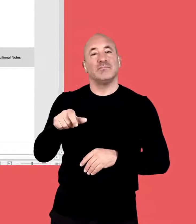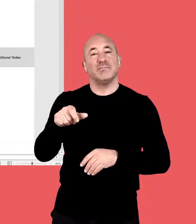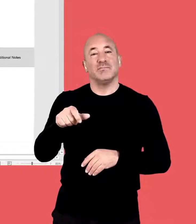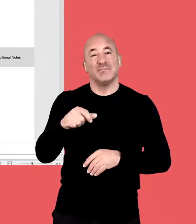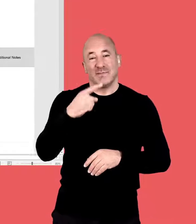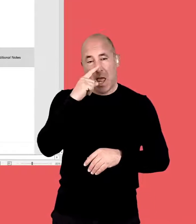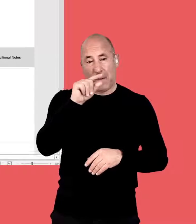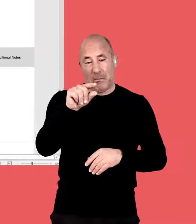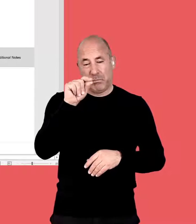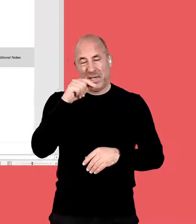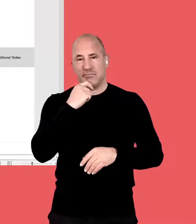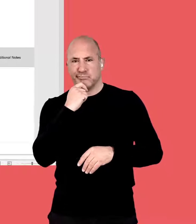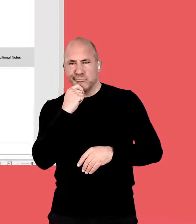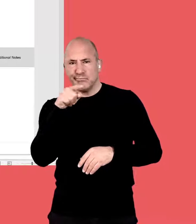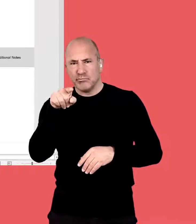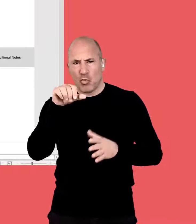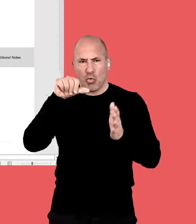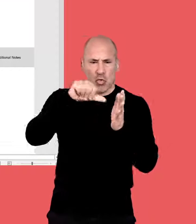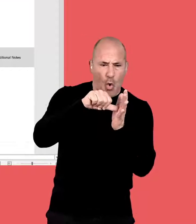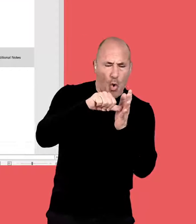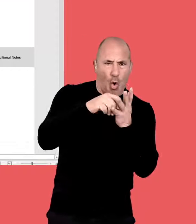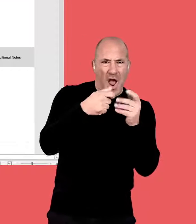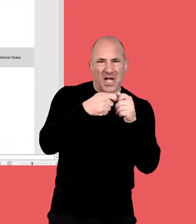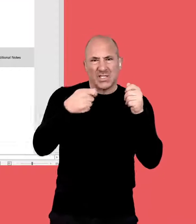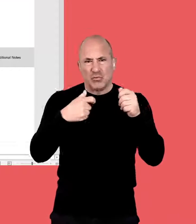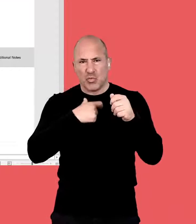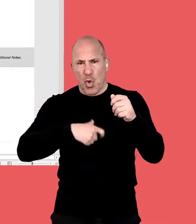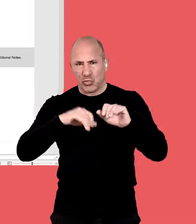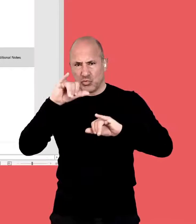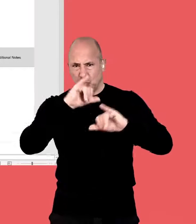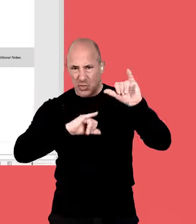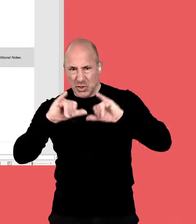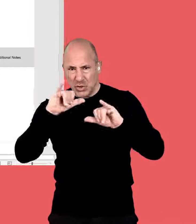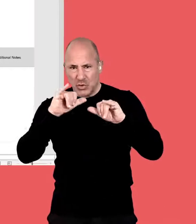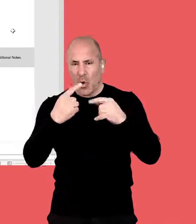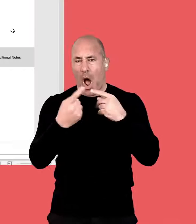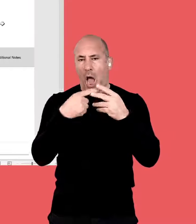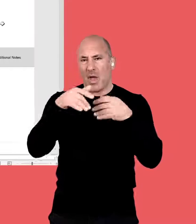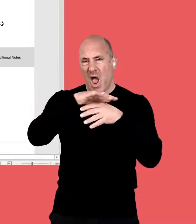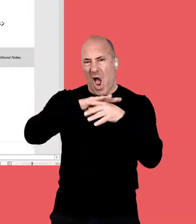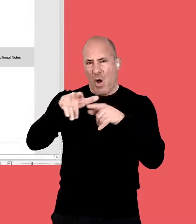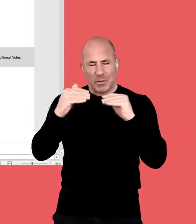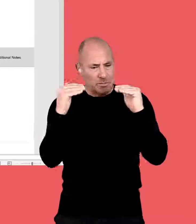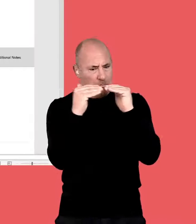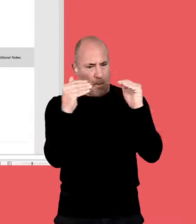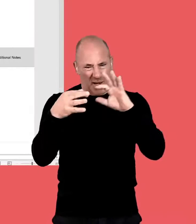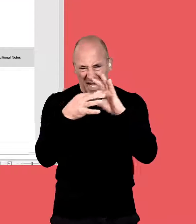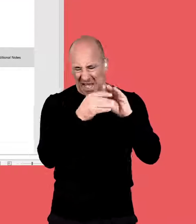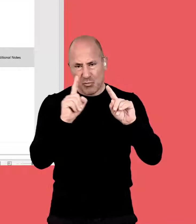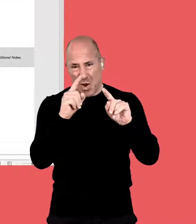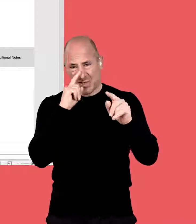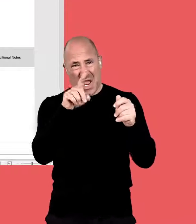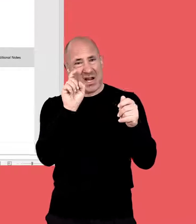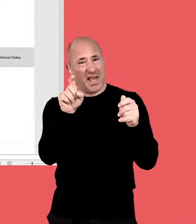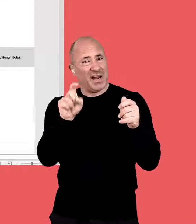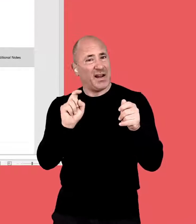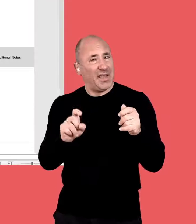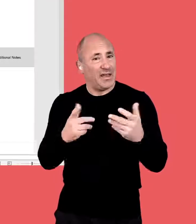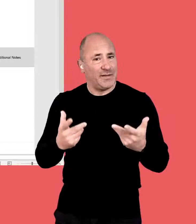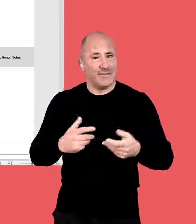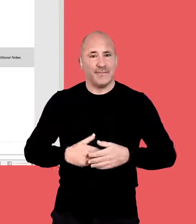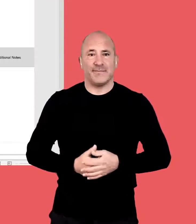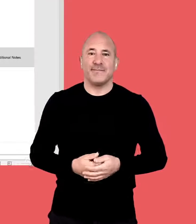template where you can select which of the core and extension roles or other priority